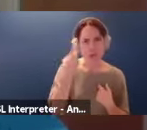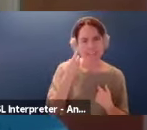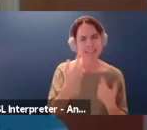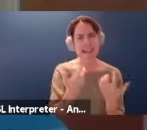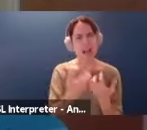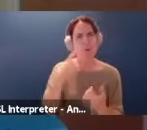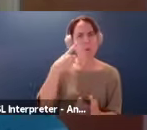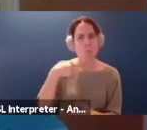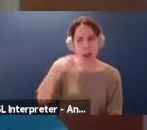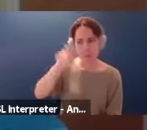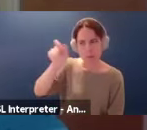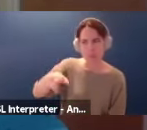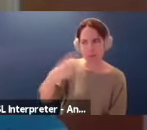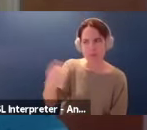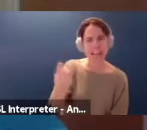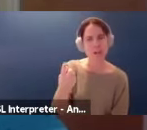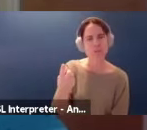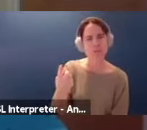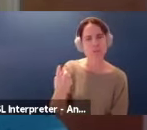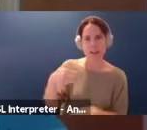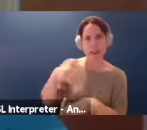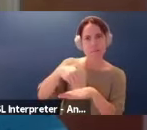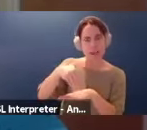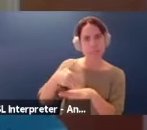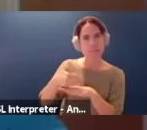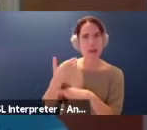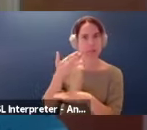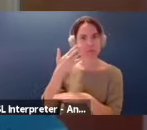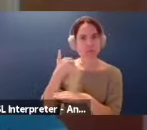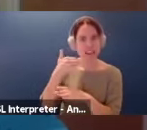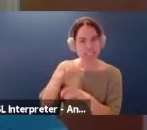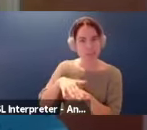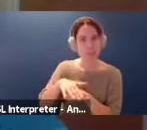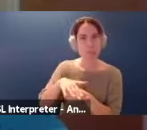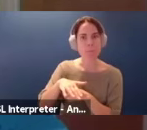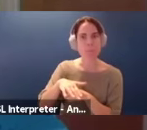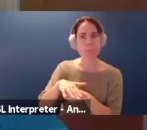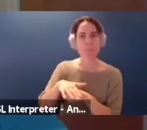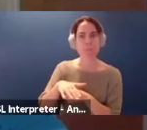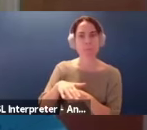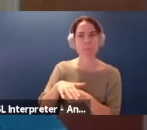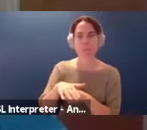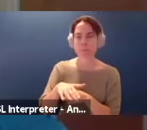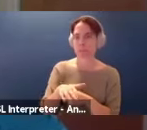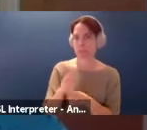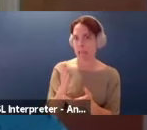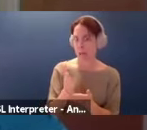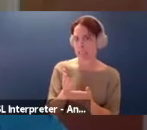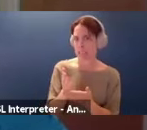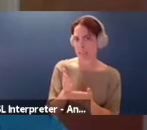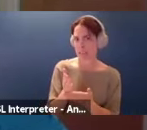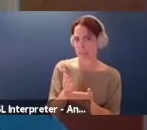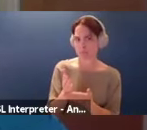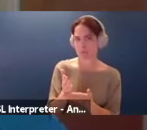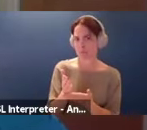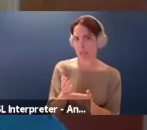by racism beyond the first effect it has on the communities we are part of i'll read that again does